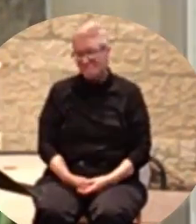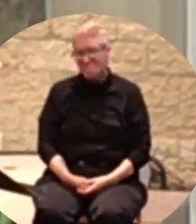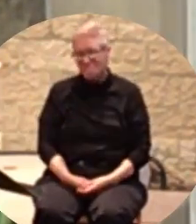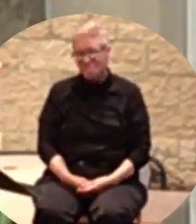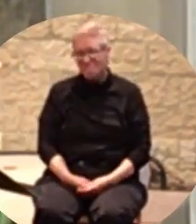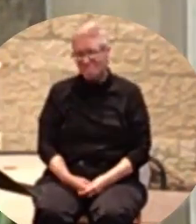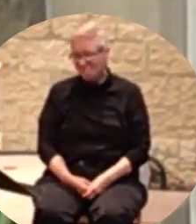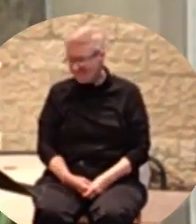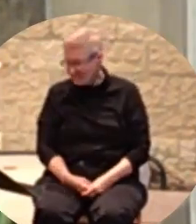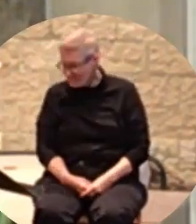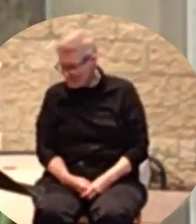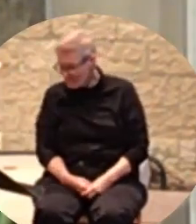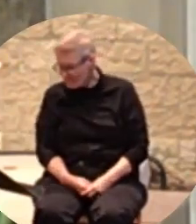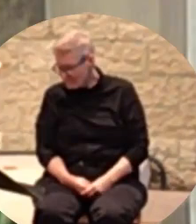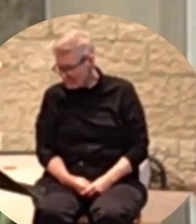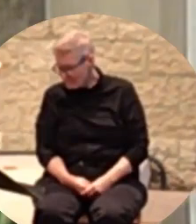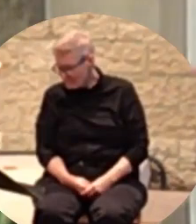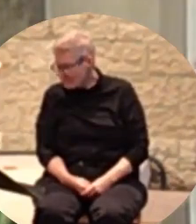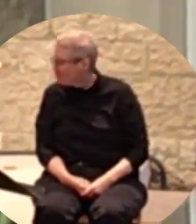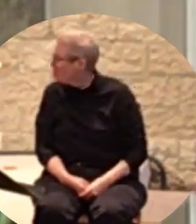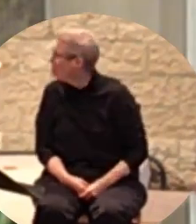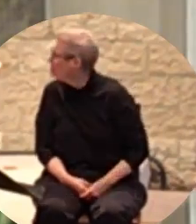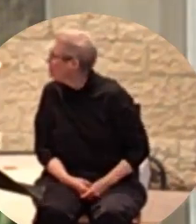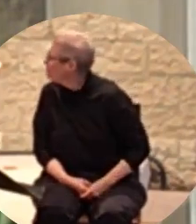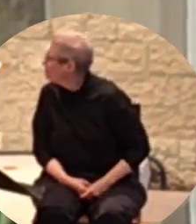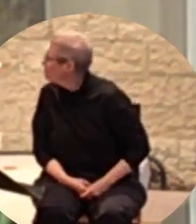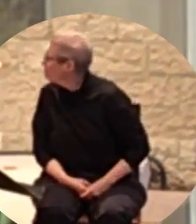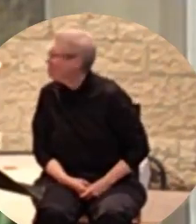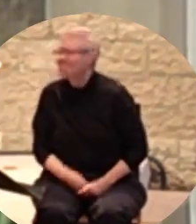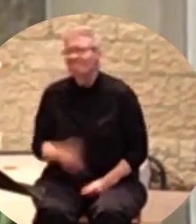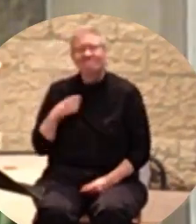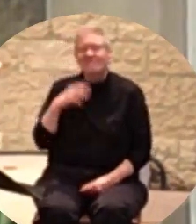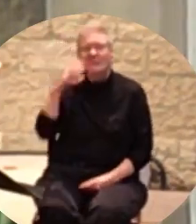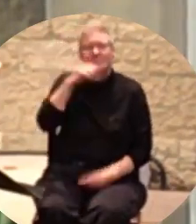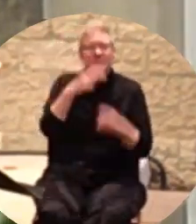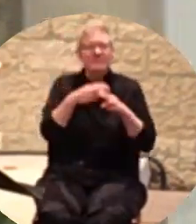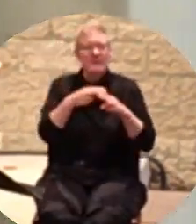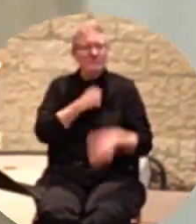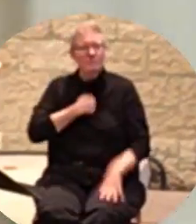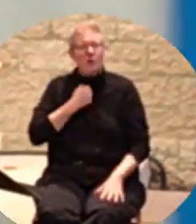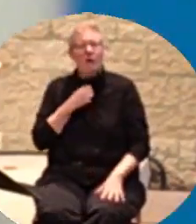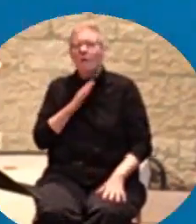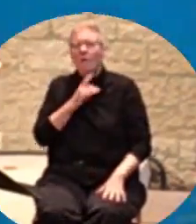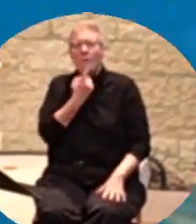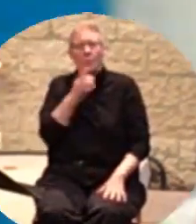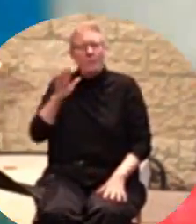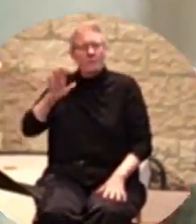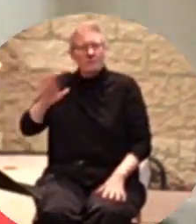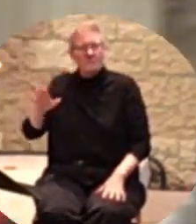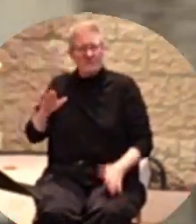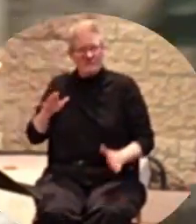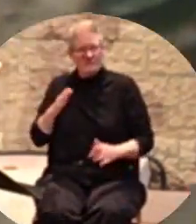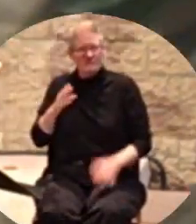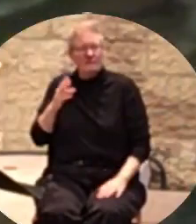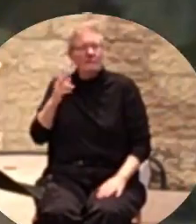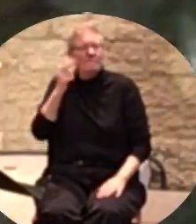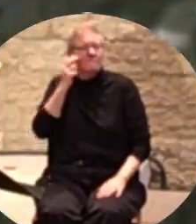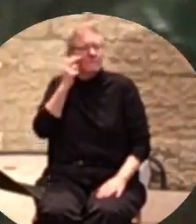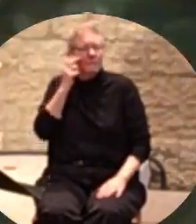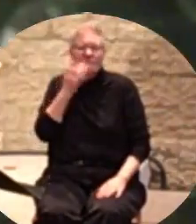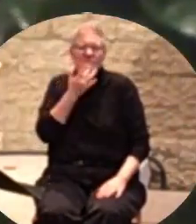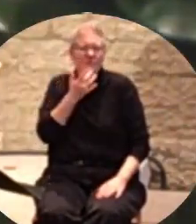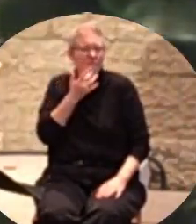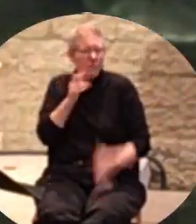Joel Goldsmith, one of my favorite authors, in a book called Living Now,